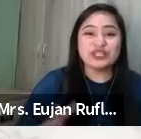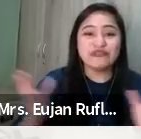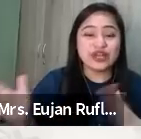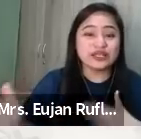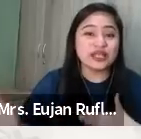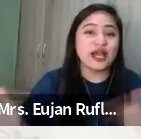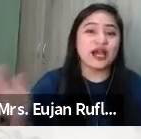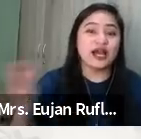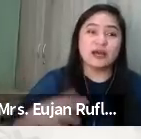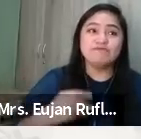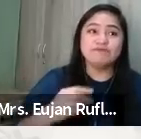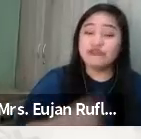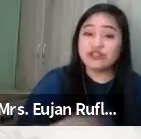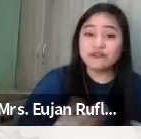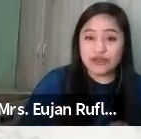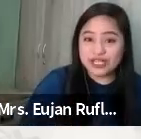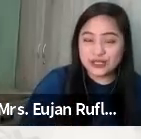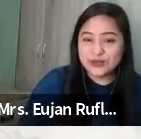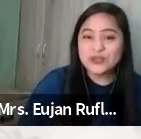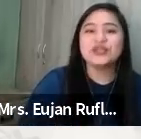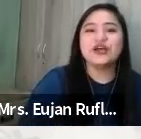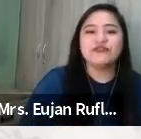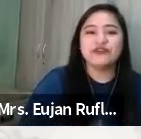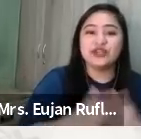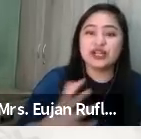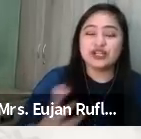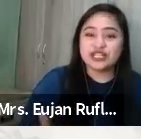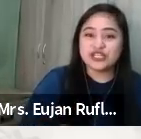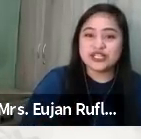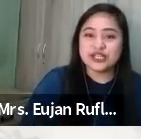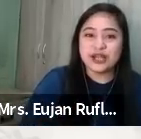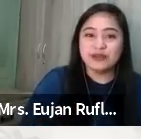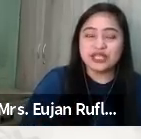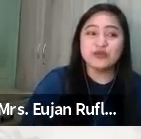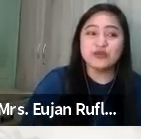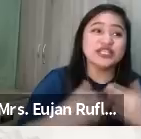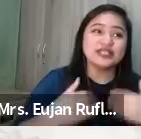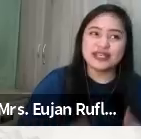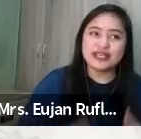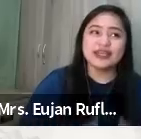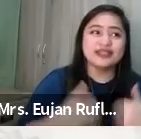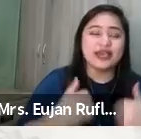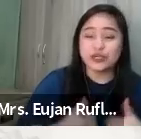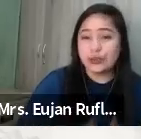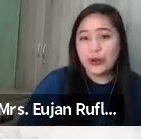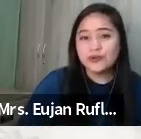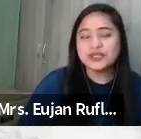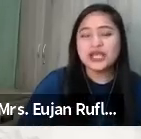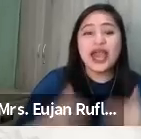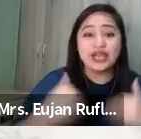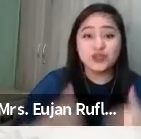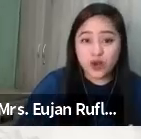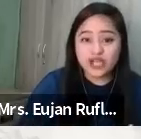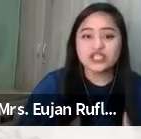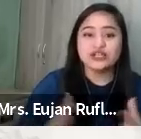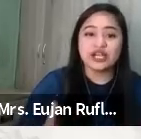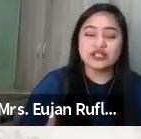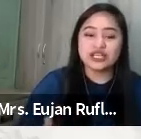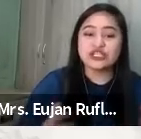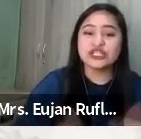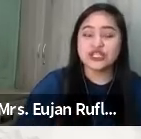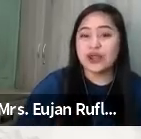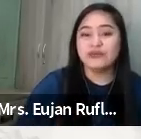to different venues for the recognition ceremony. We just sit inside our homes and watch